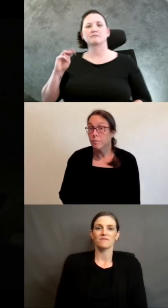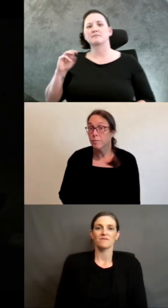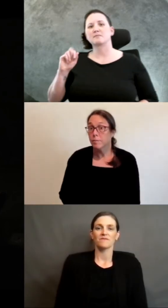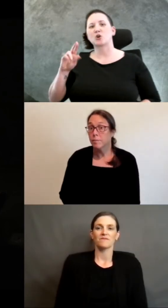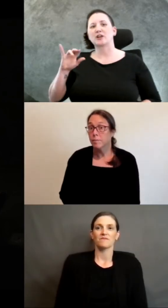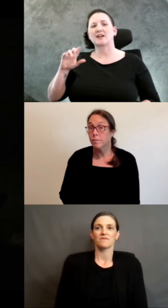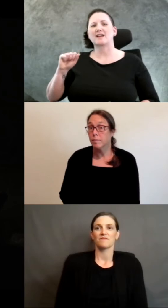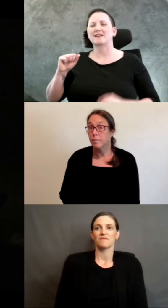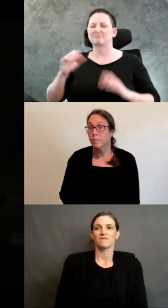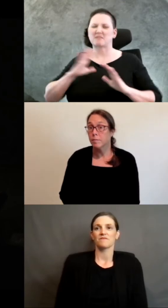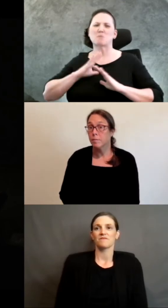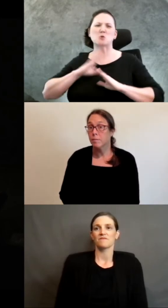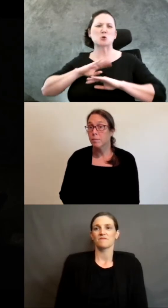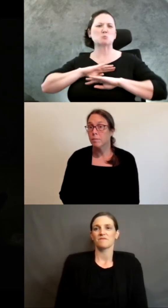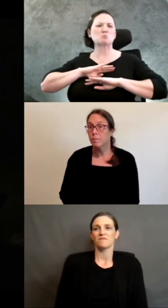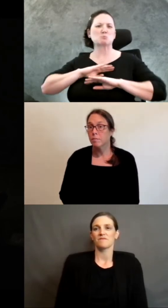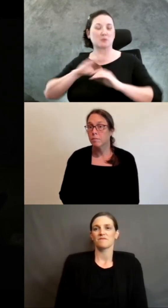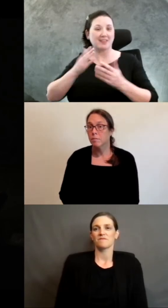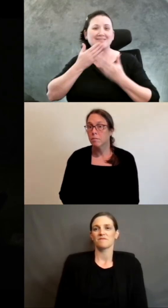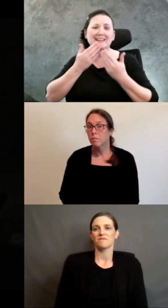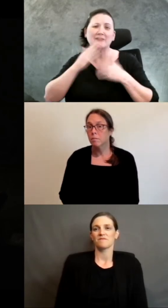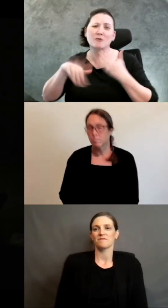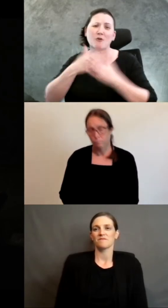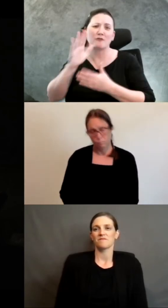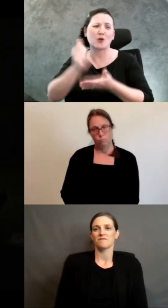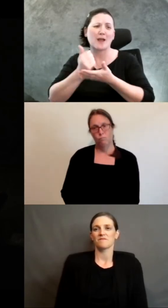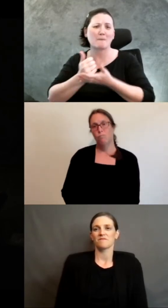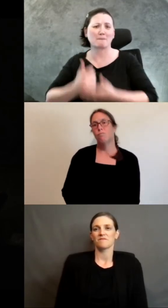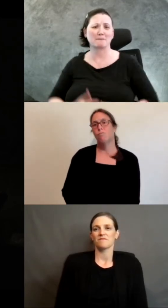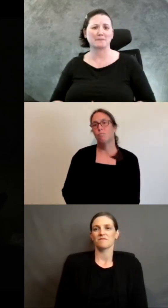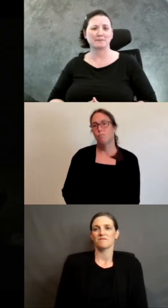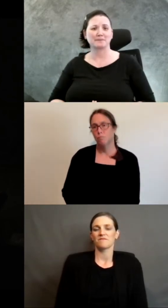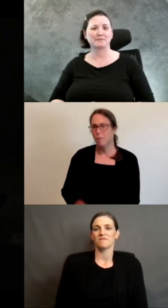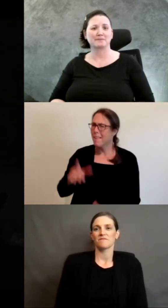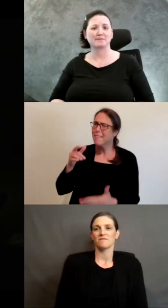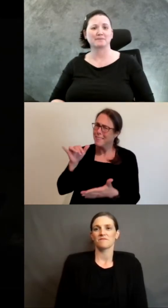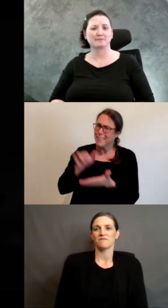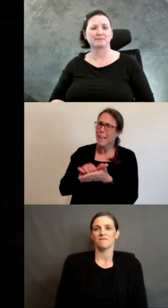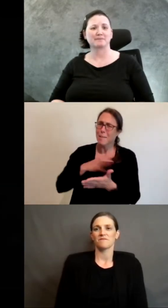on this. It's what we do, right? You bet.